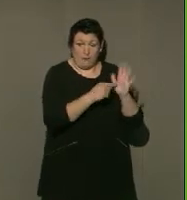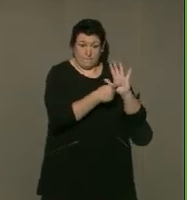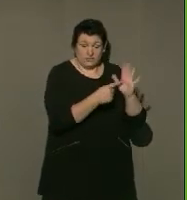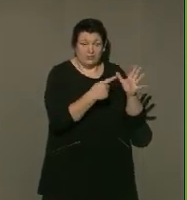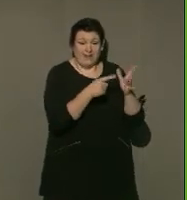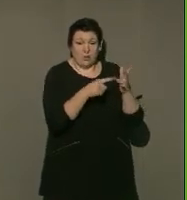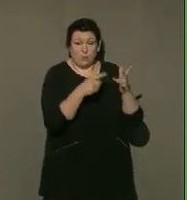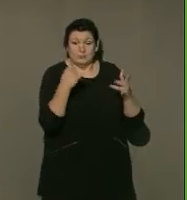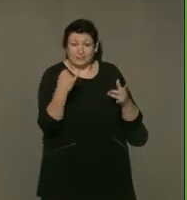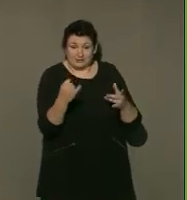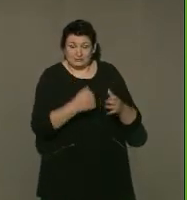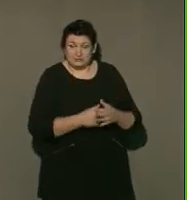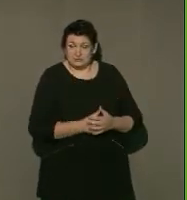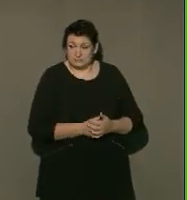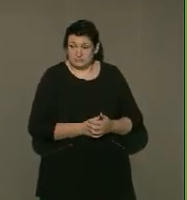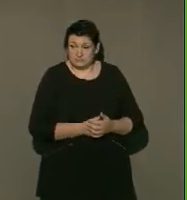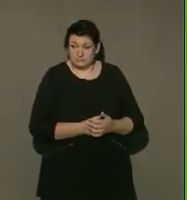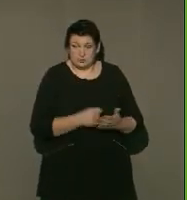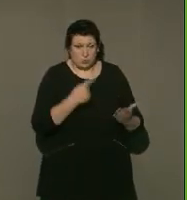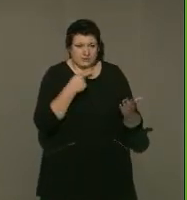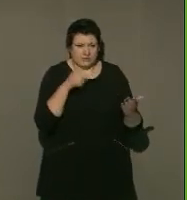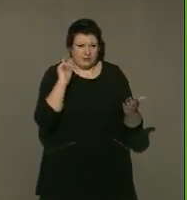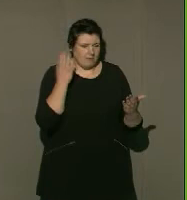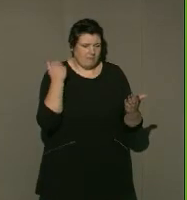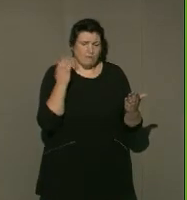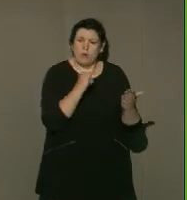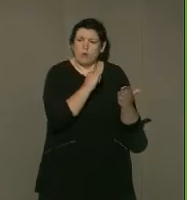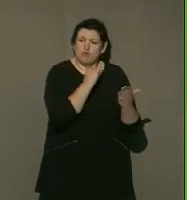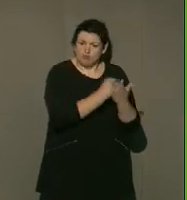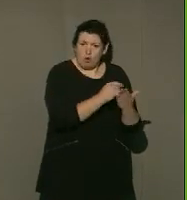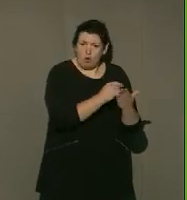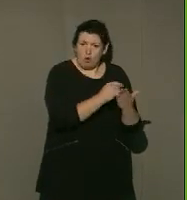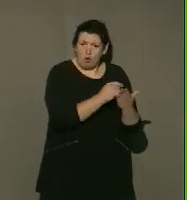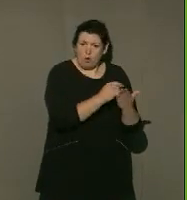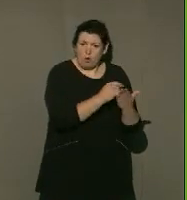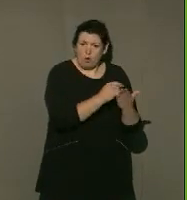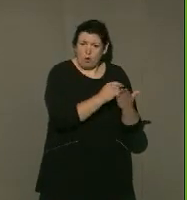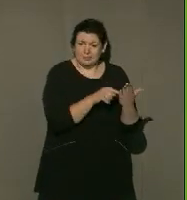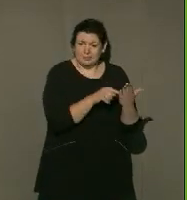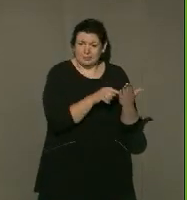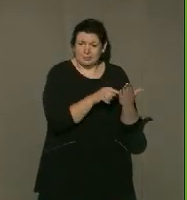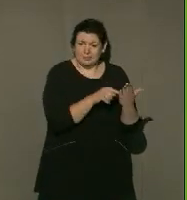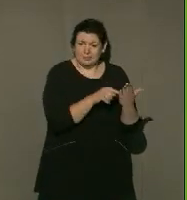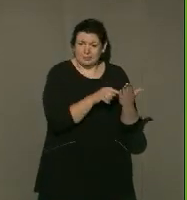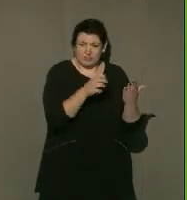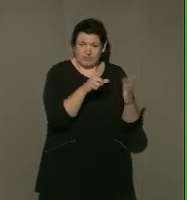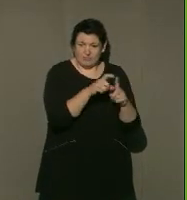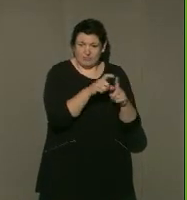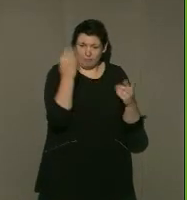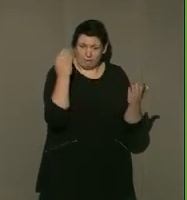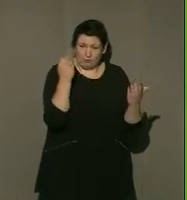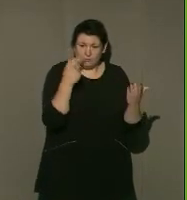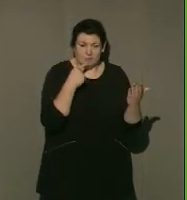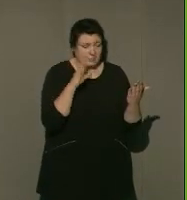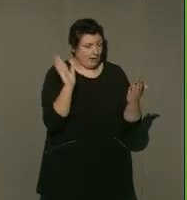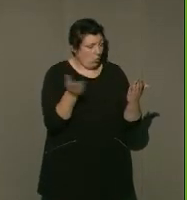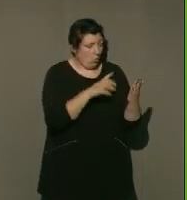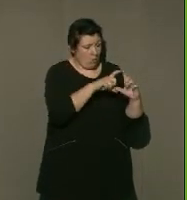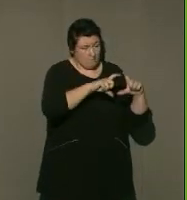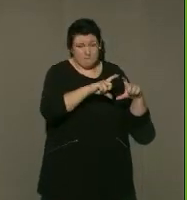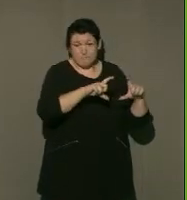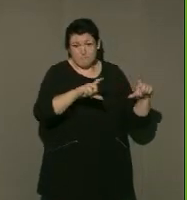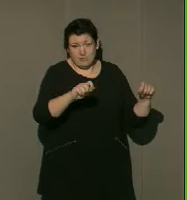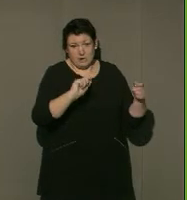A06, which were ruled out of order. We looked at paragraph D earlier, to have all of paragraph or